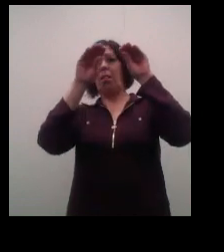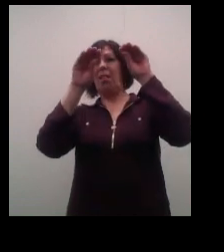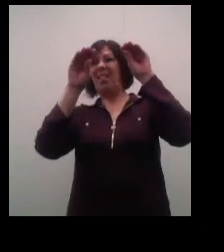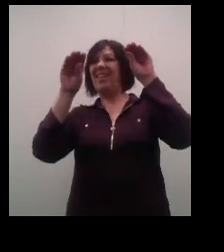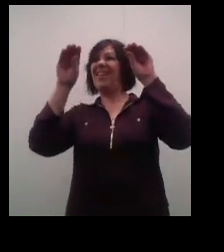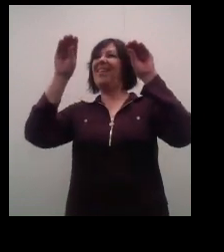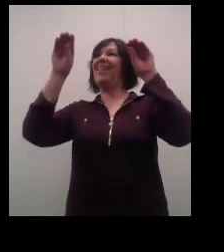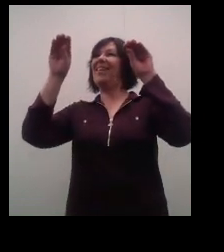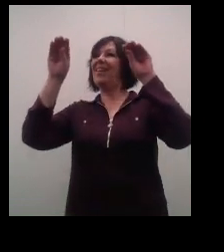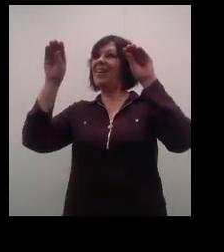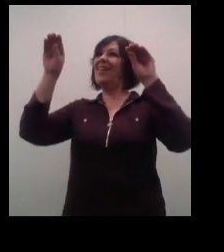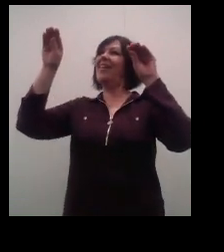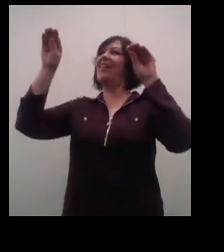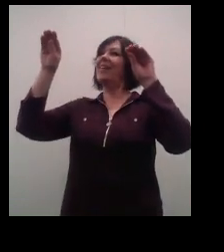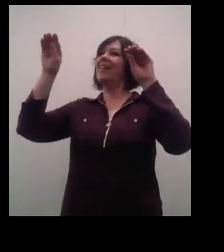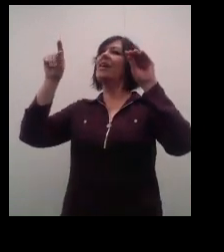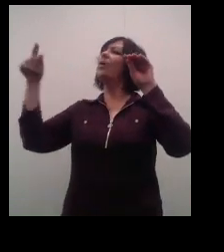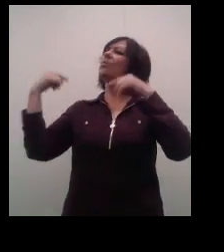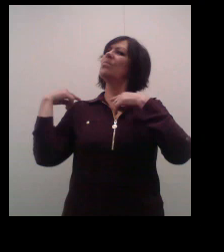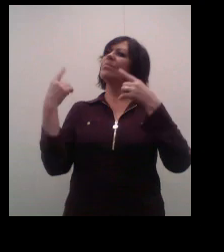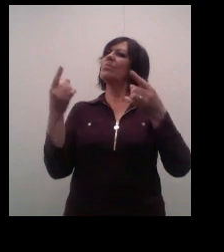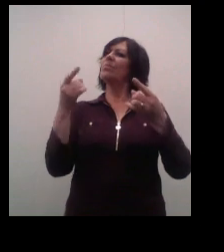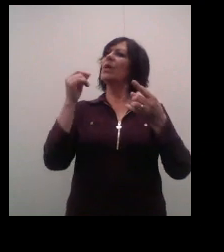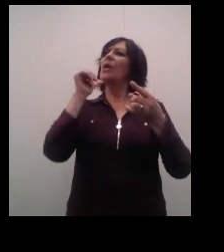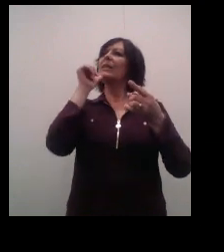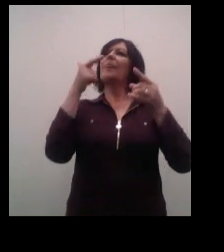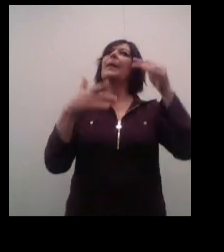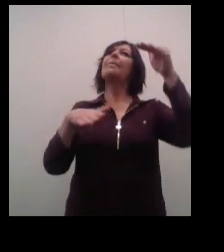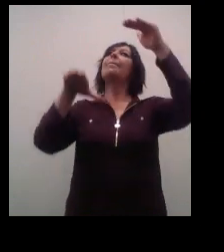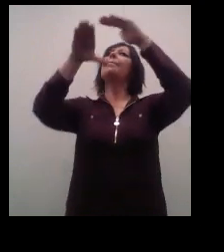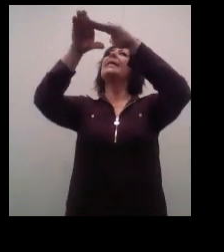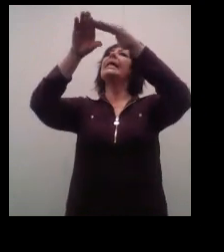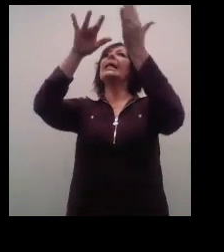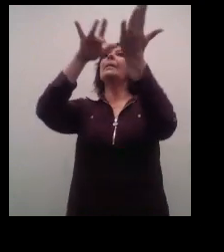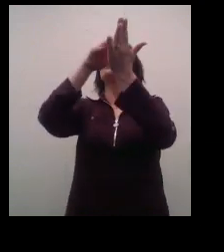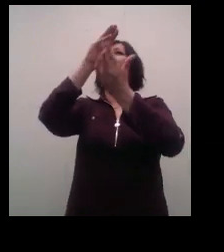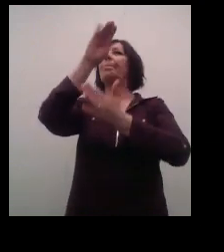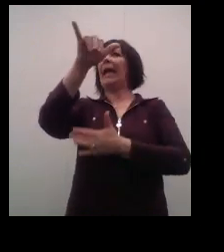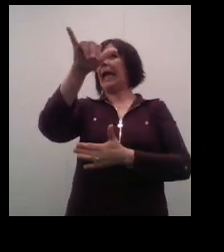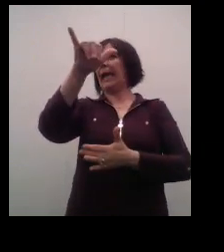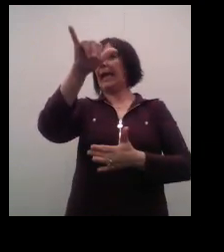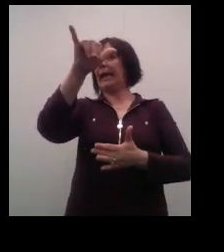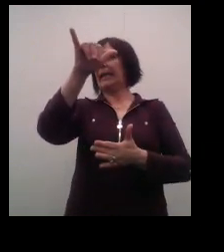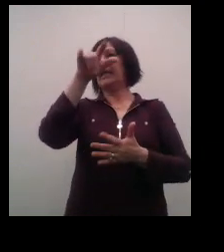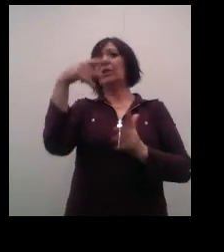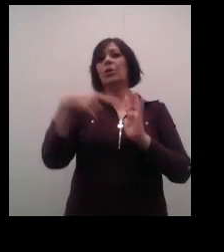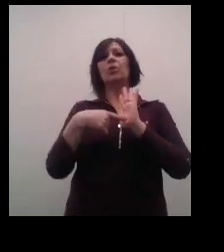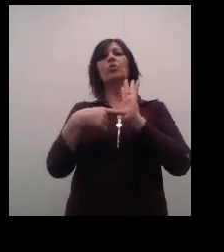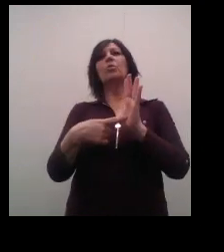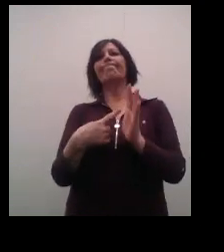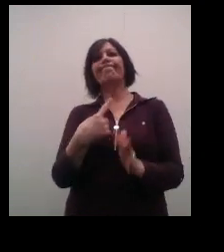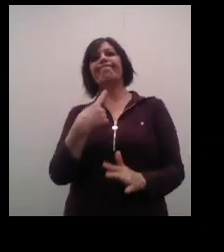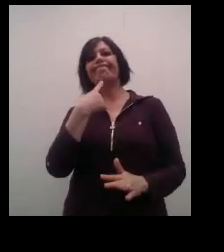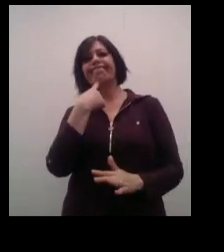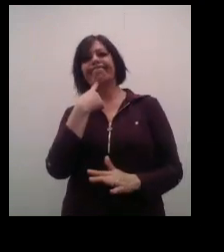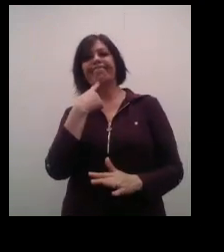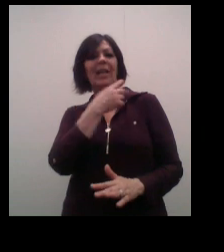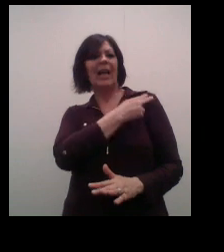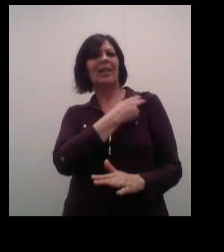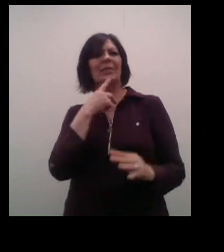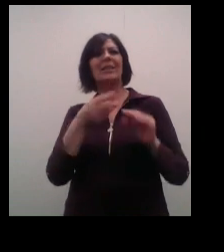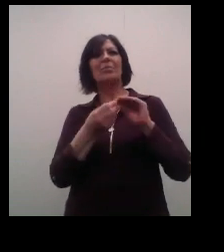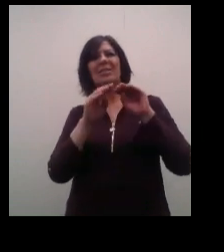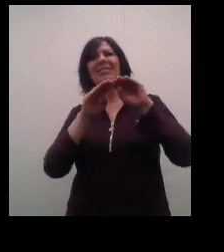county said for weeks now that we wouldn't see our peak until around mid-May, but earlier this week you showed some disappointment that our hospitalization numbers